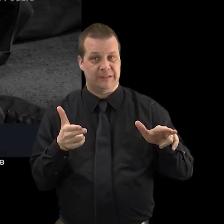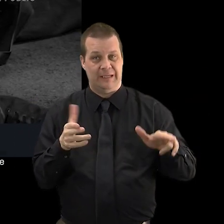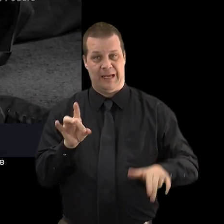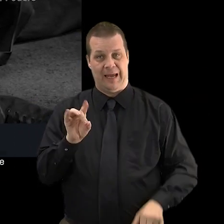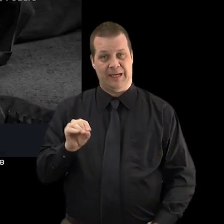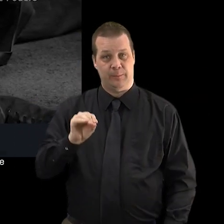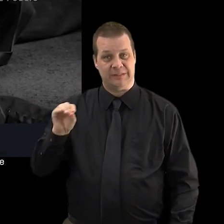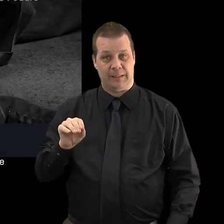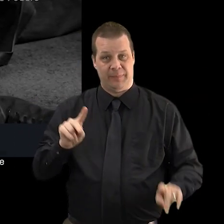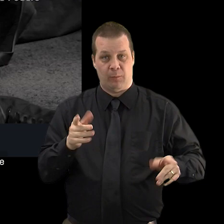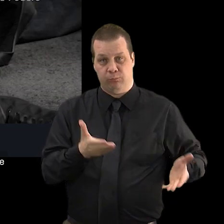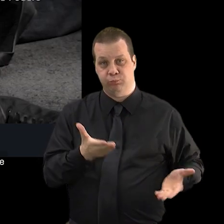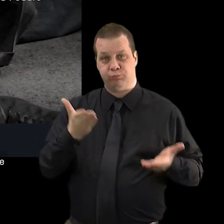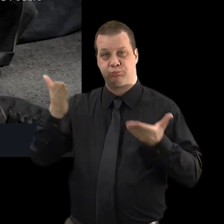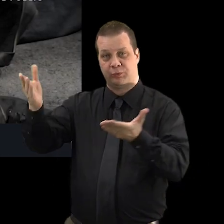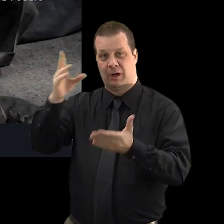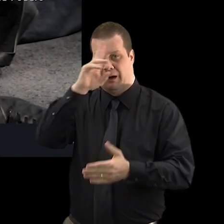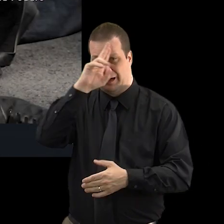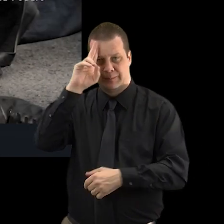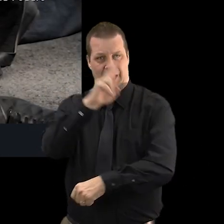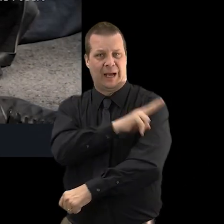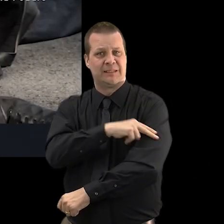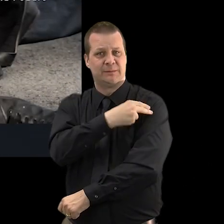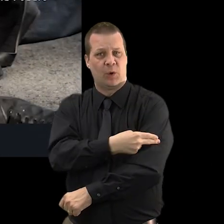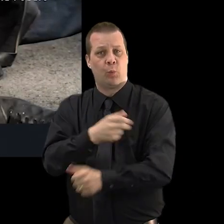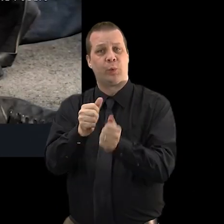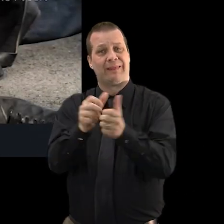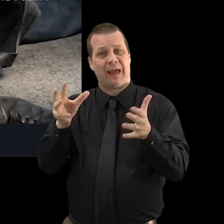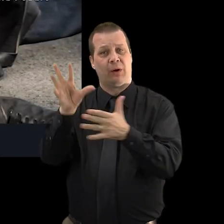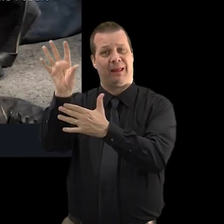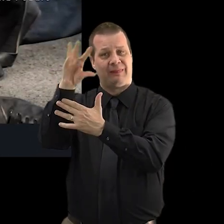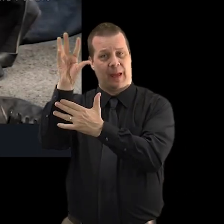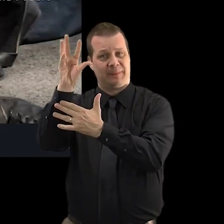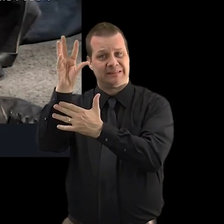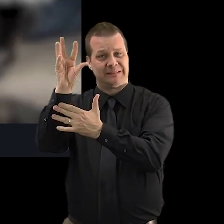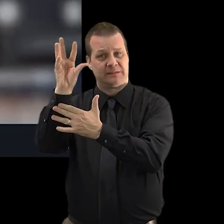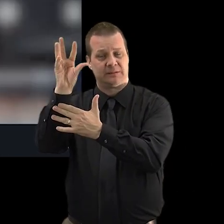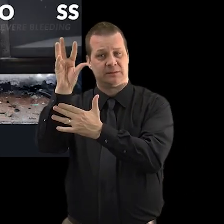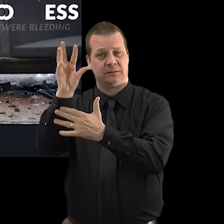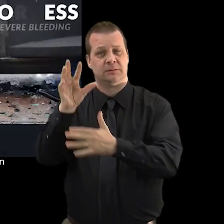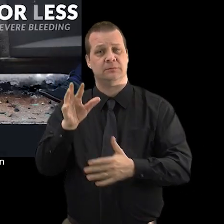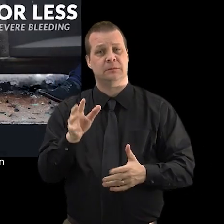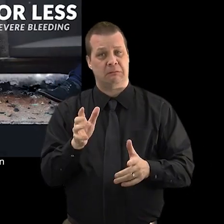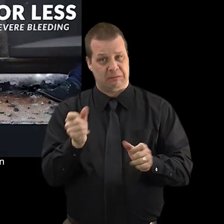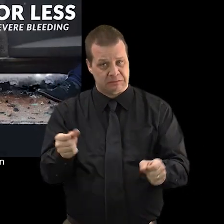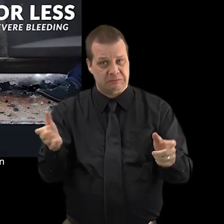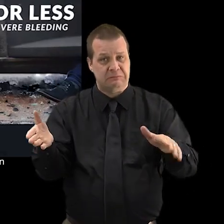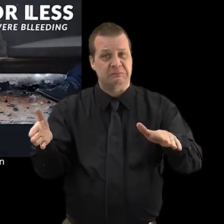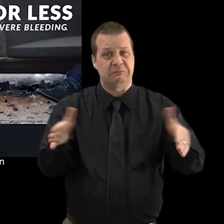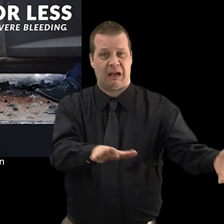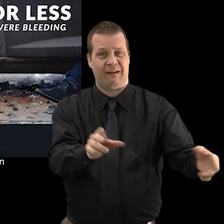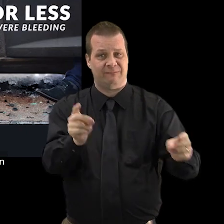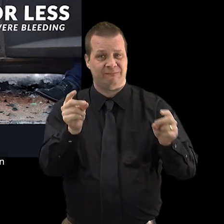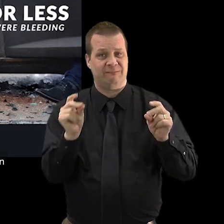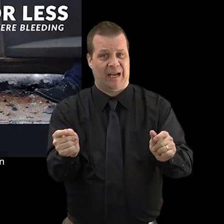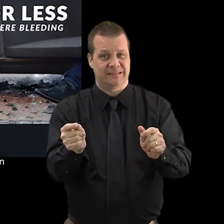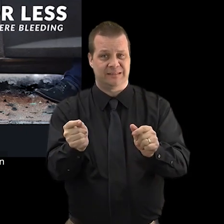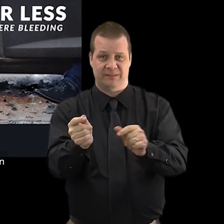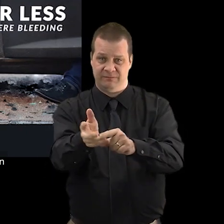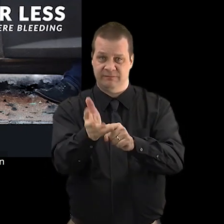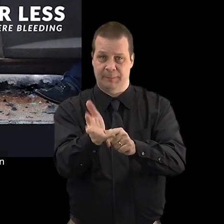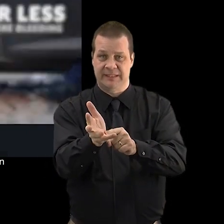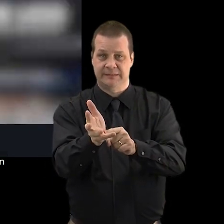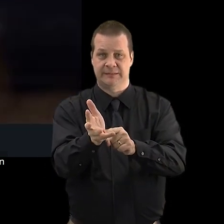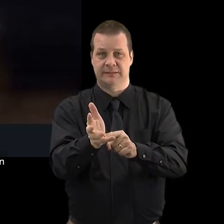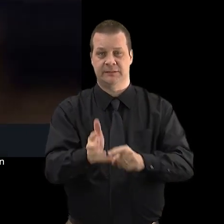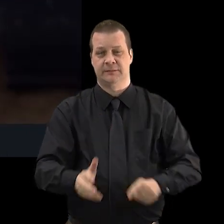of victims are delivered to hospitals by someone other than a trained ambulance crew. Severe bleeding can lead to death in 5 minutes or